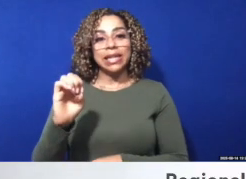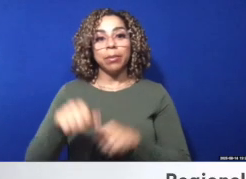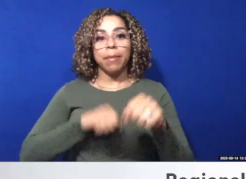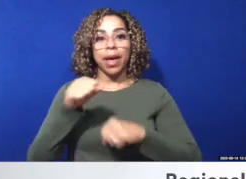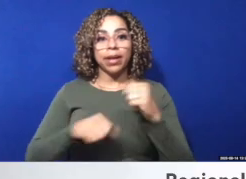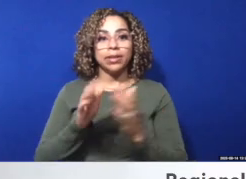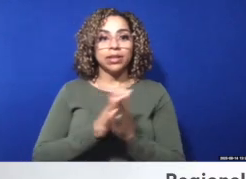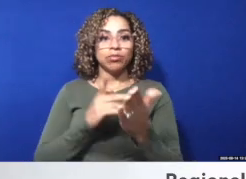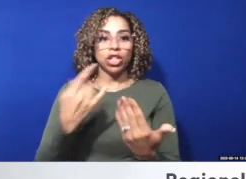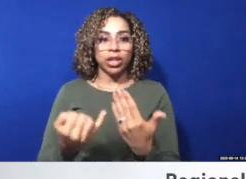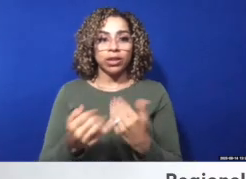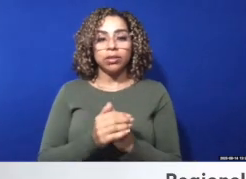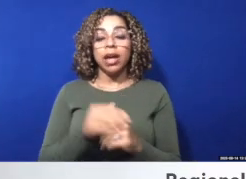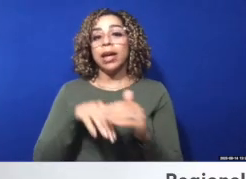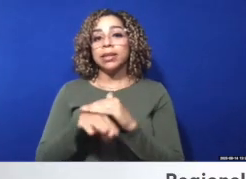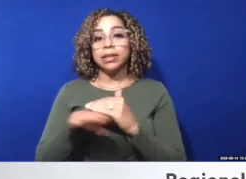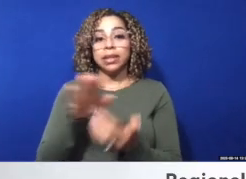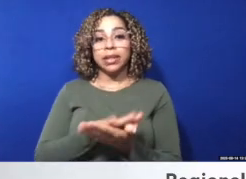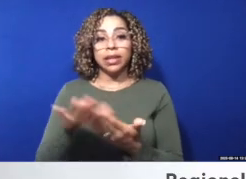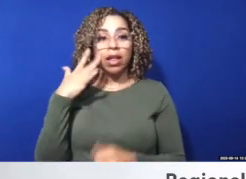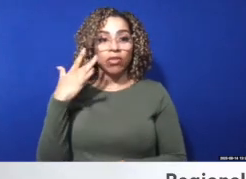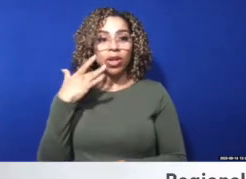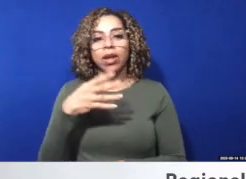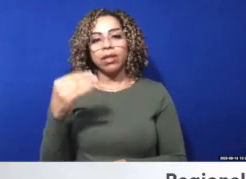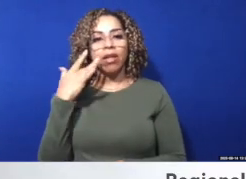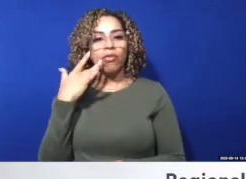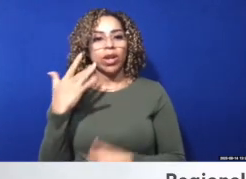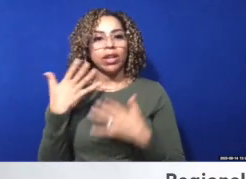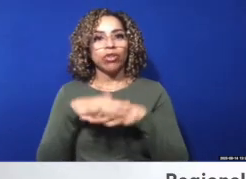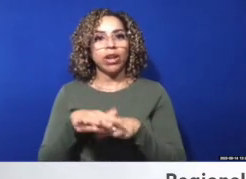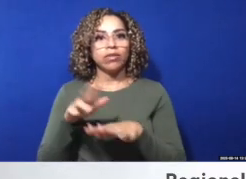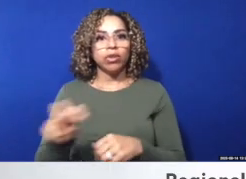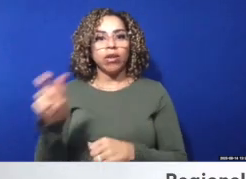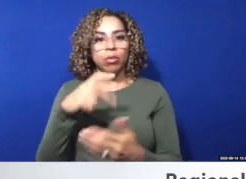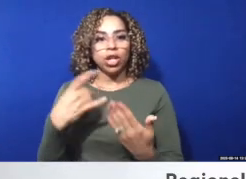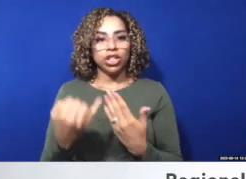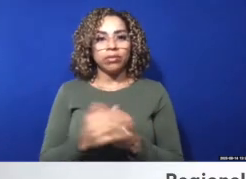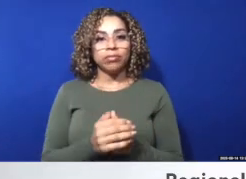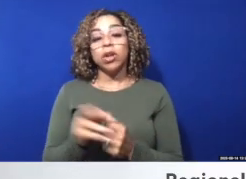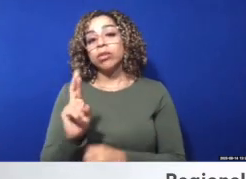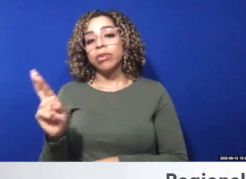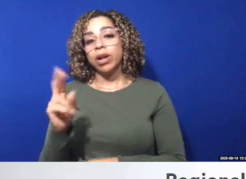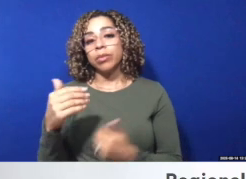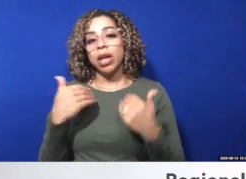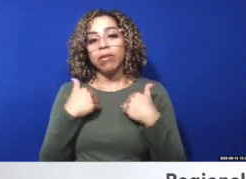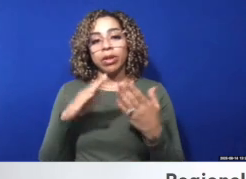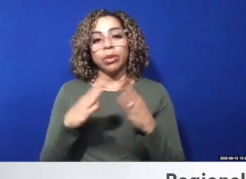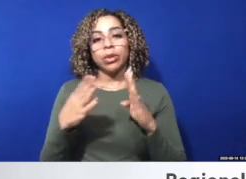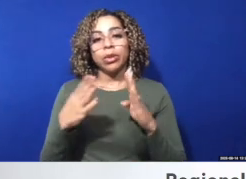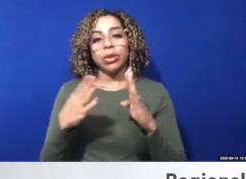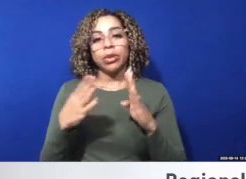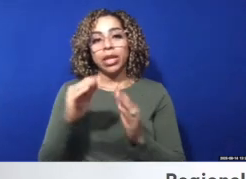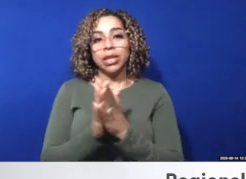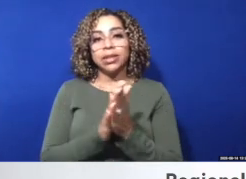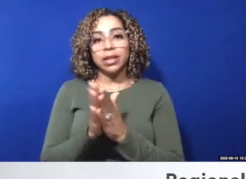California Integrated Travel Project. On the right, we have the community mobility incentives, which aim to address the